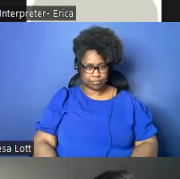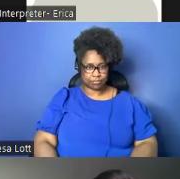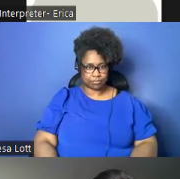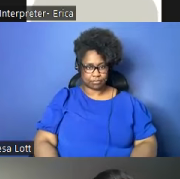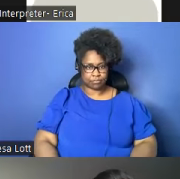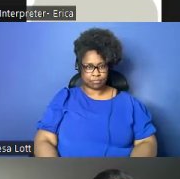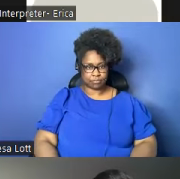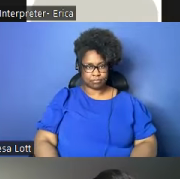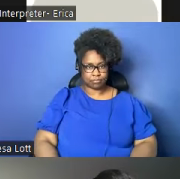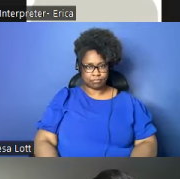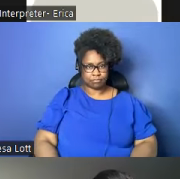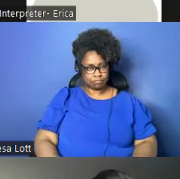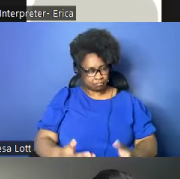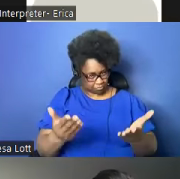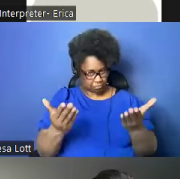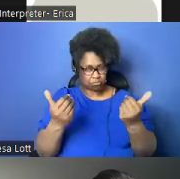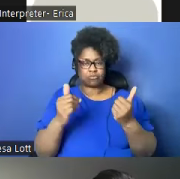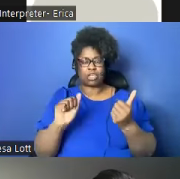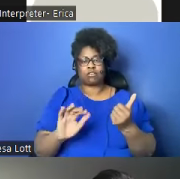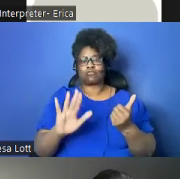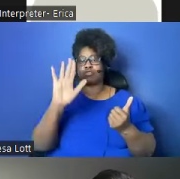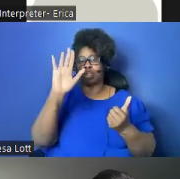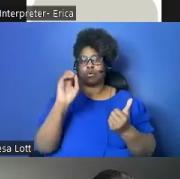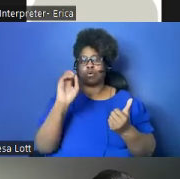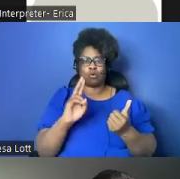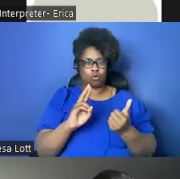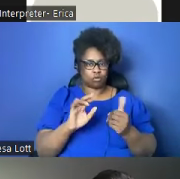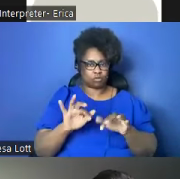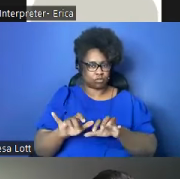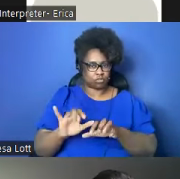And feel free to either raise your hand or add to the chat.